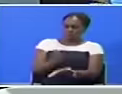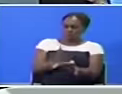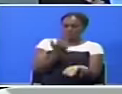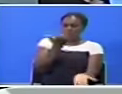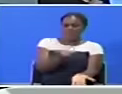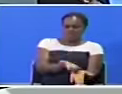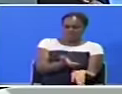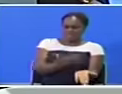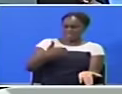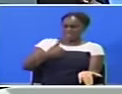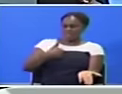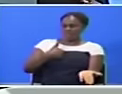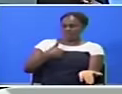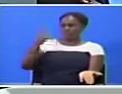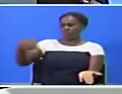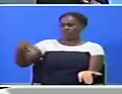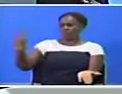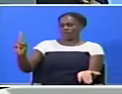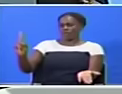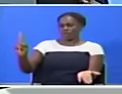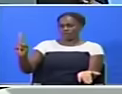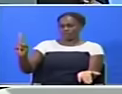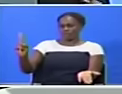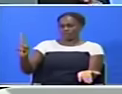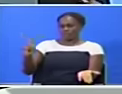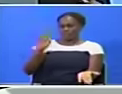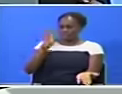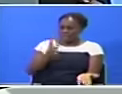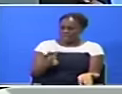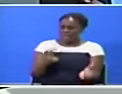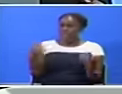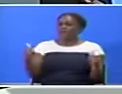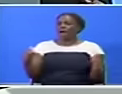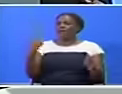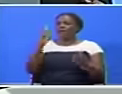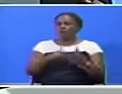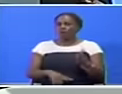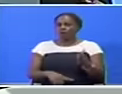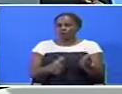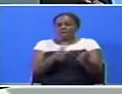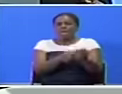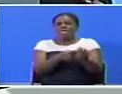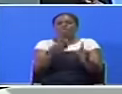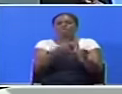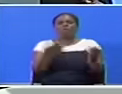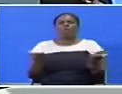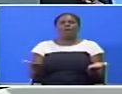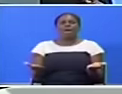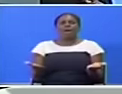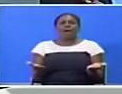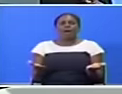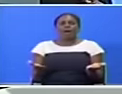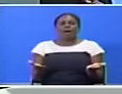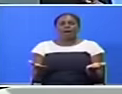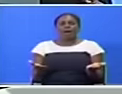that we have is correct. What we did not go to check out is where the maize came from, because